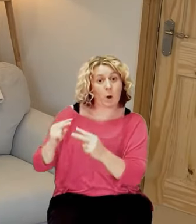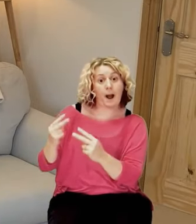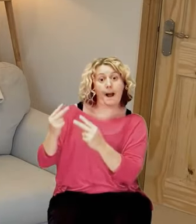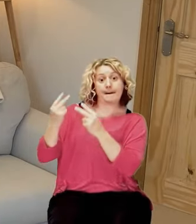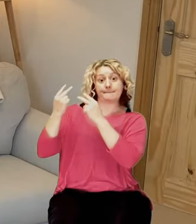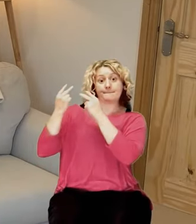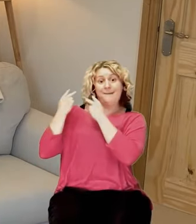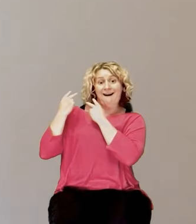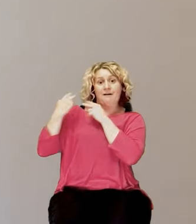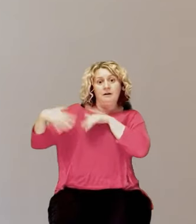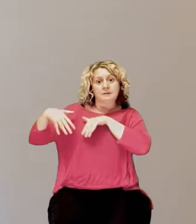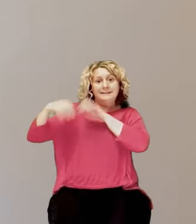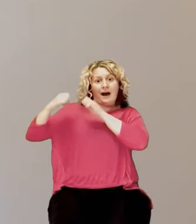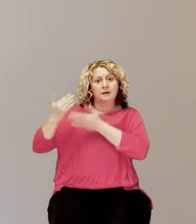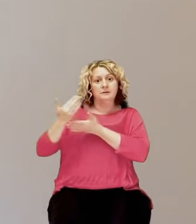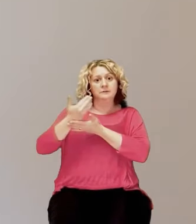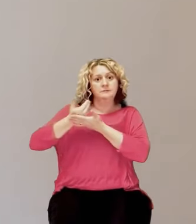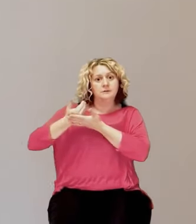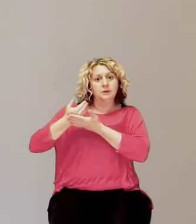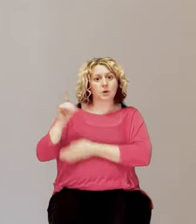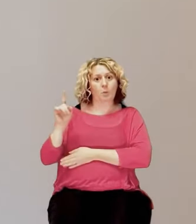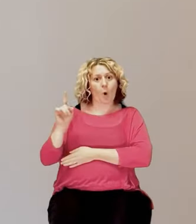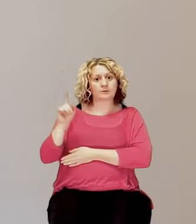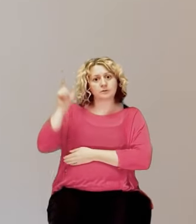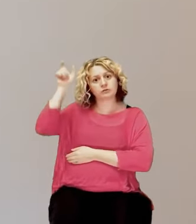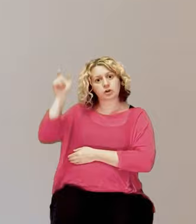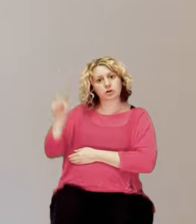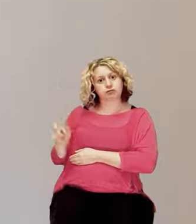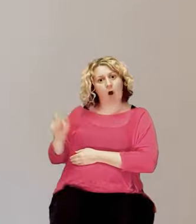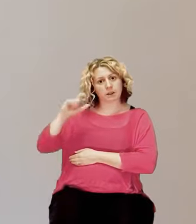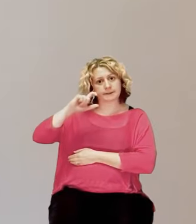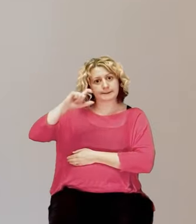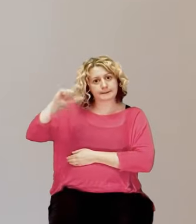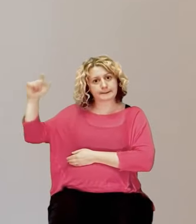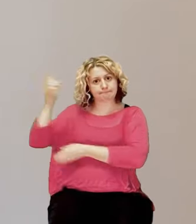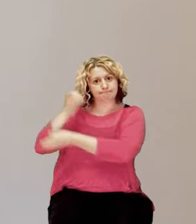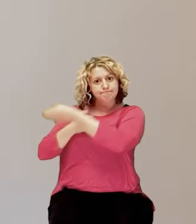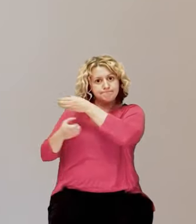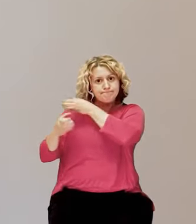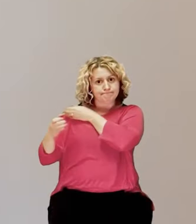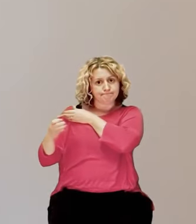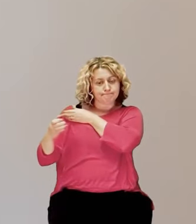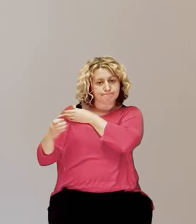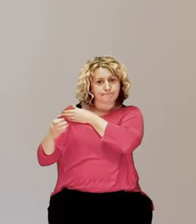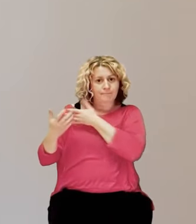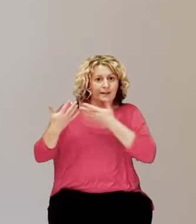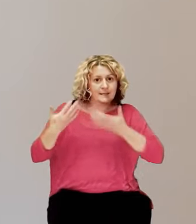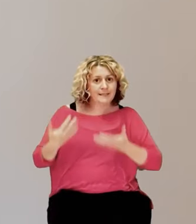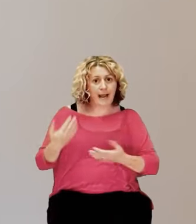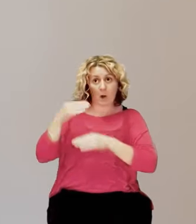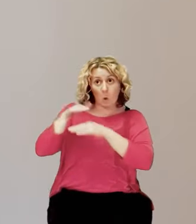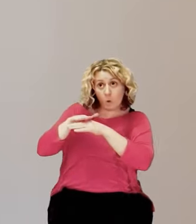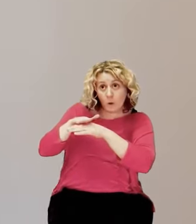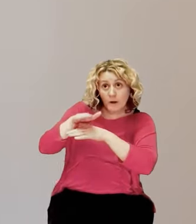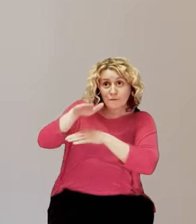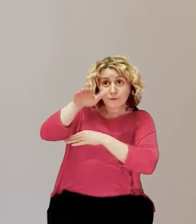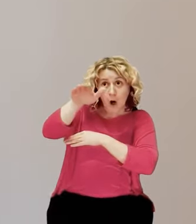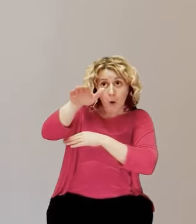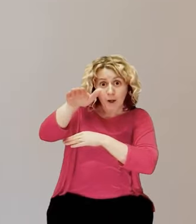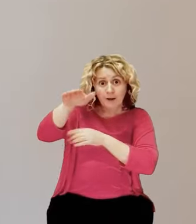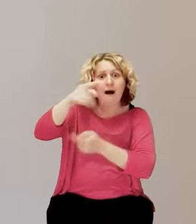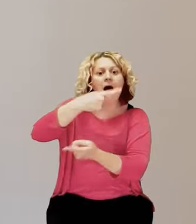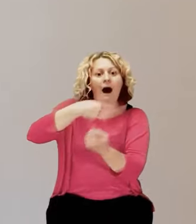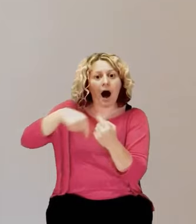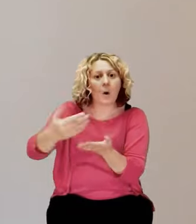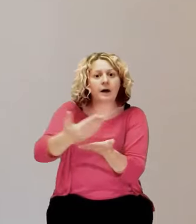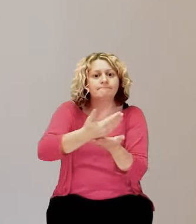salvation at Calvary, we look forward to when it is perfected, when grace in the future,